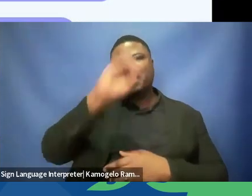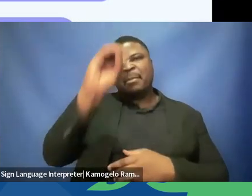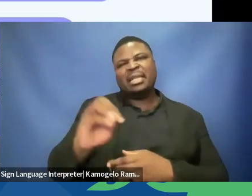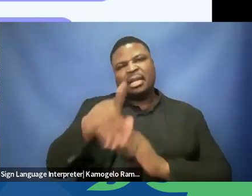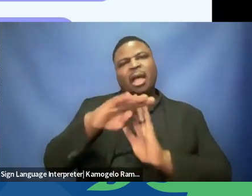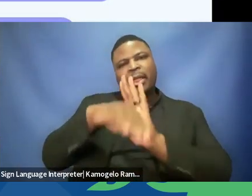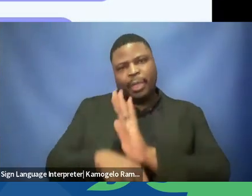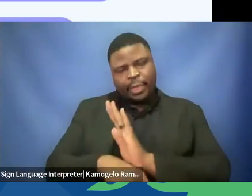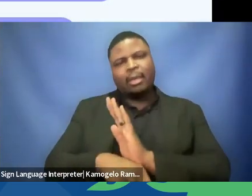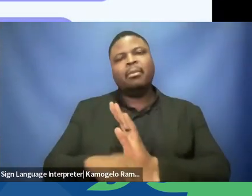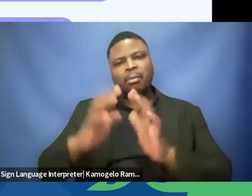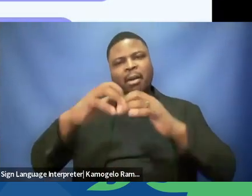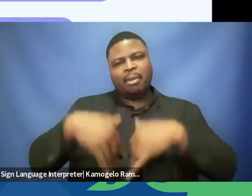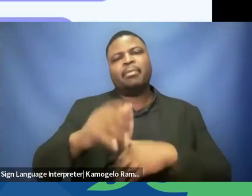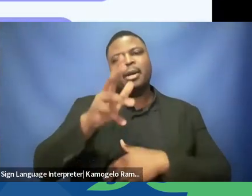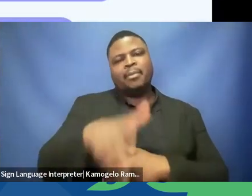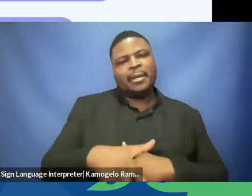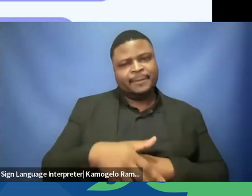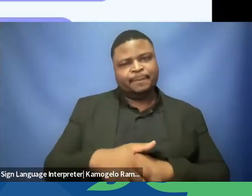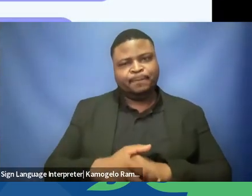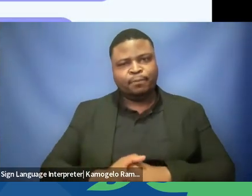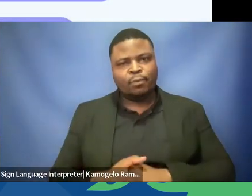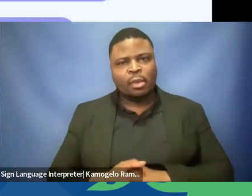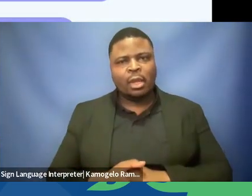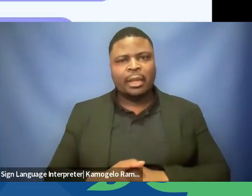said that they had been,